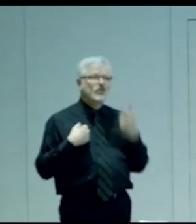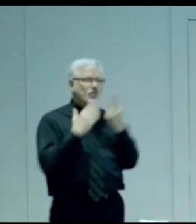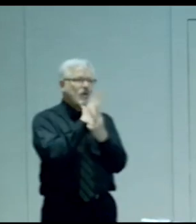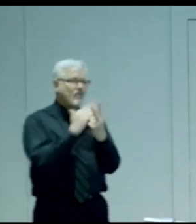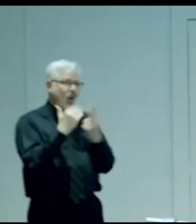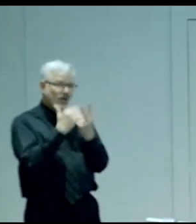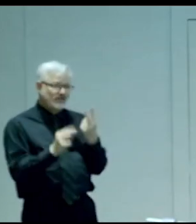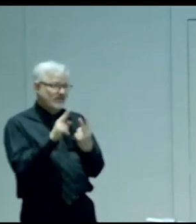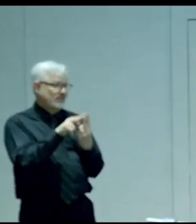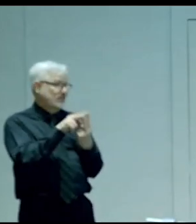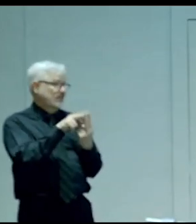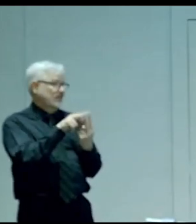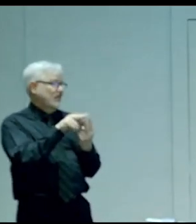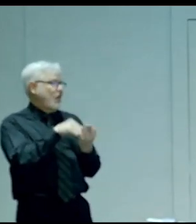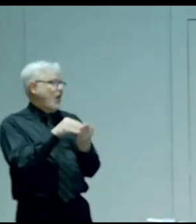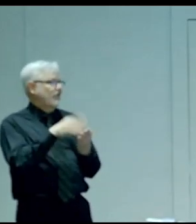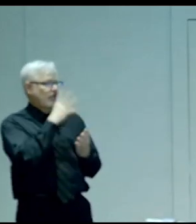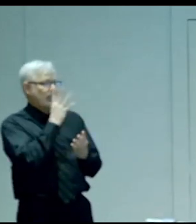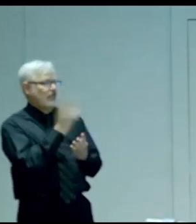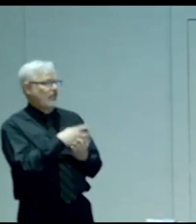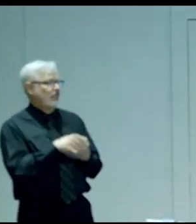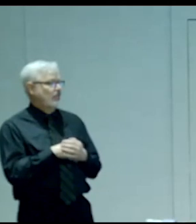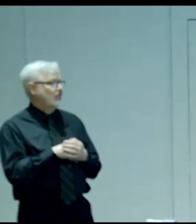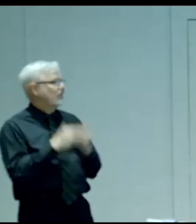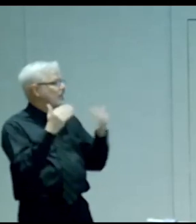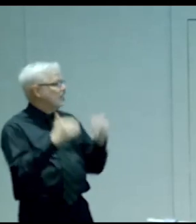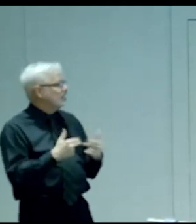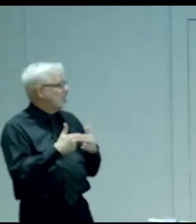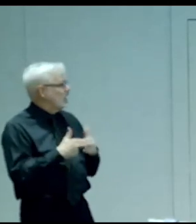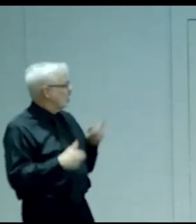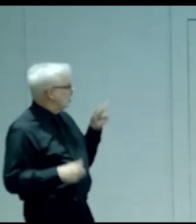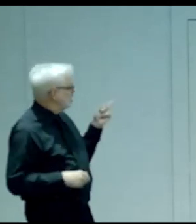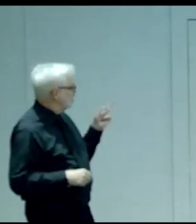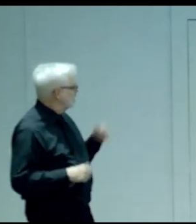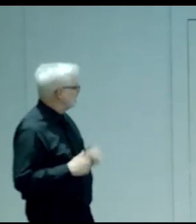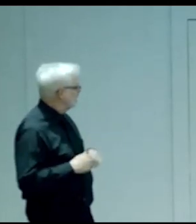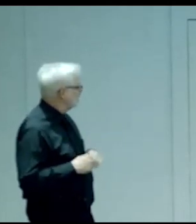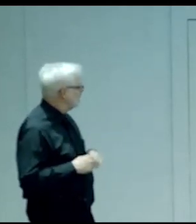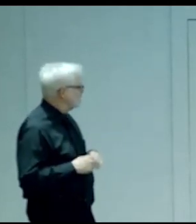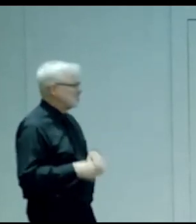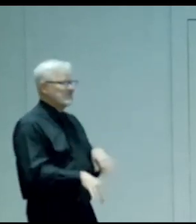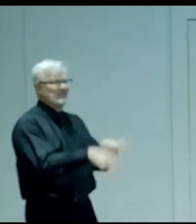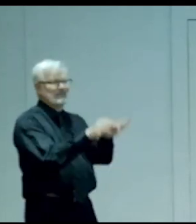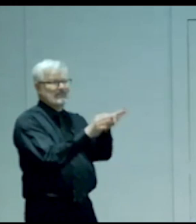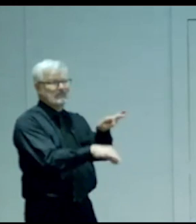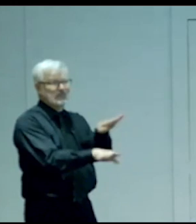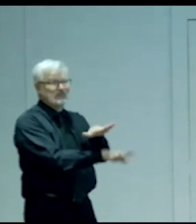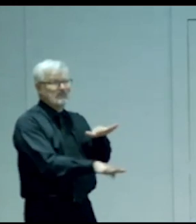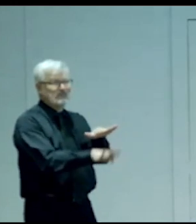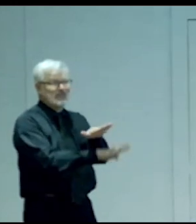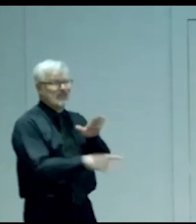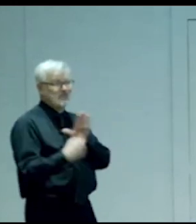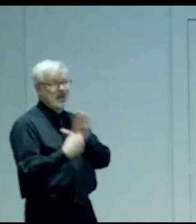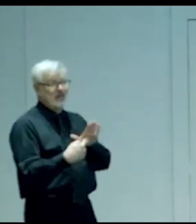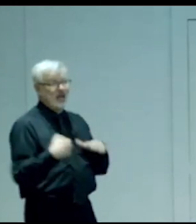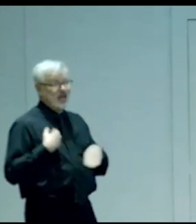that are not often recognized. The next slide shows the model, a very simple, basic model that